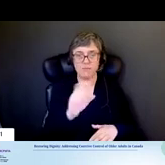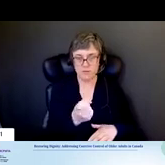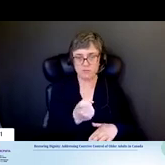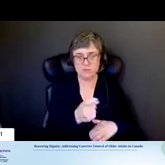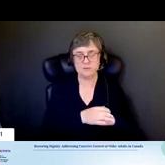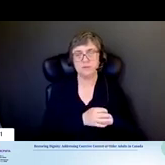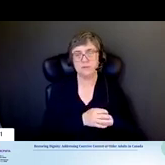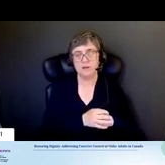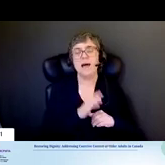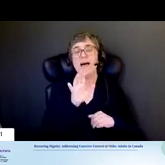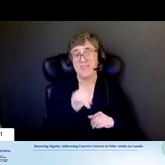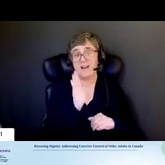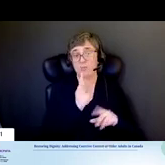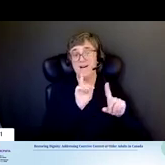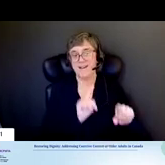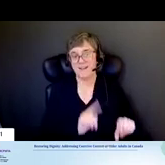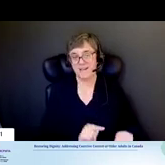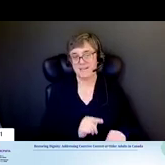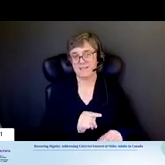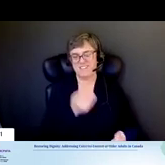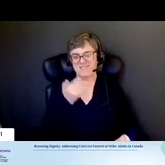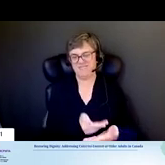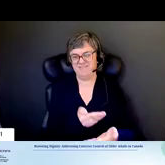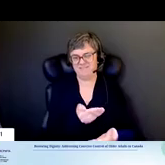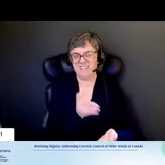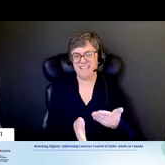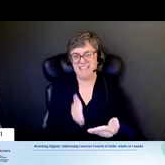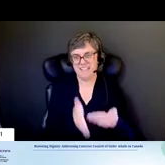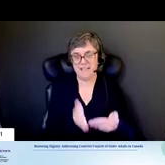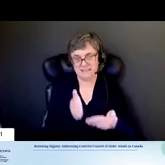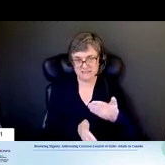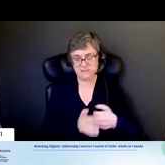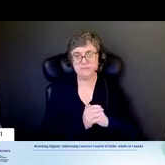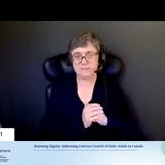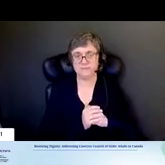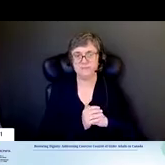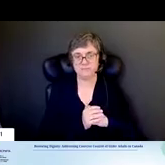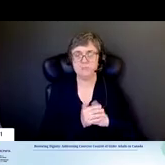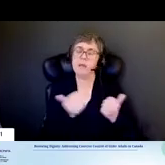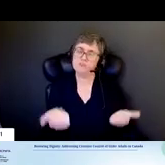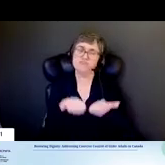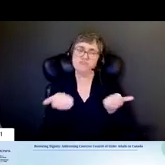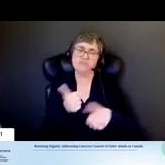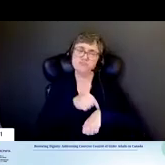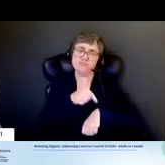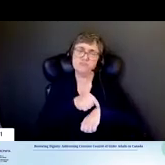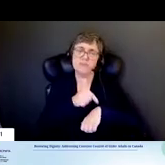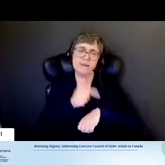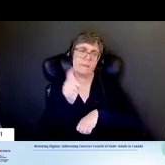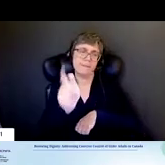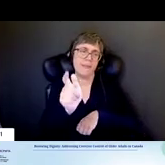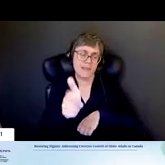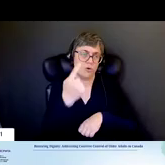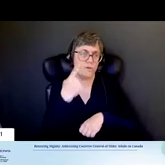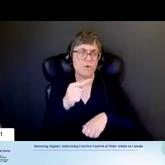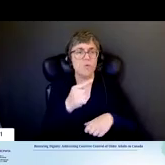morning are going to be fairly swift, but there will be plenty of time for Q&A at the end of our panel later on at the